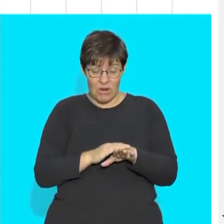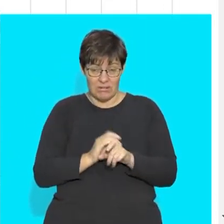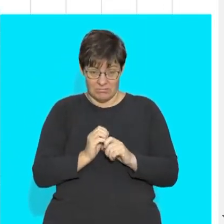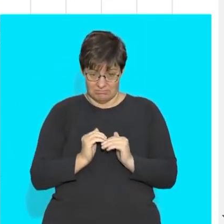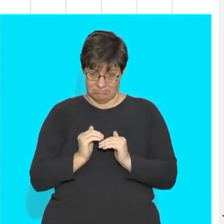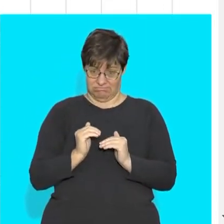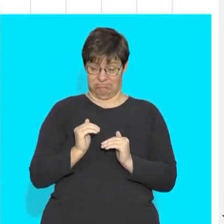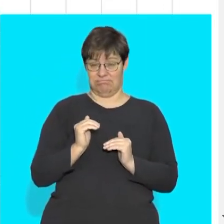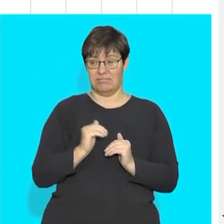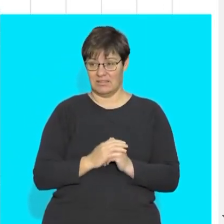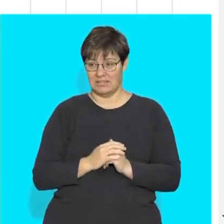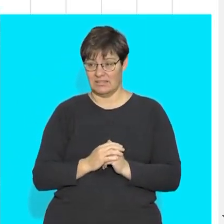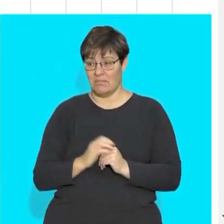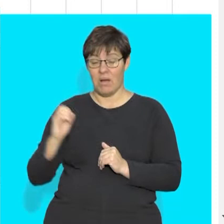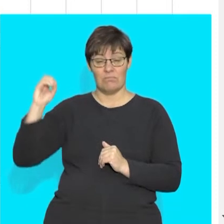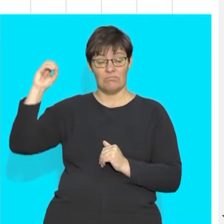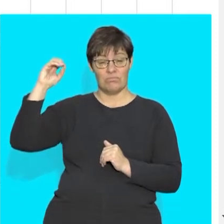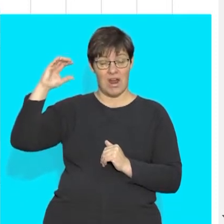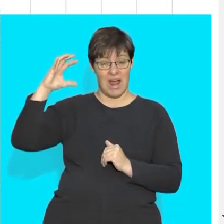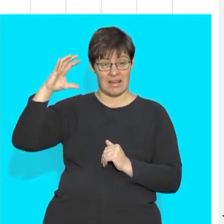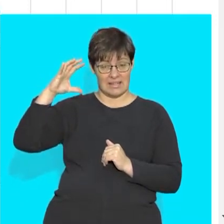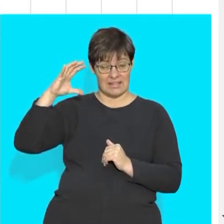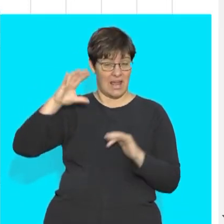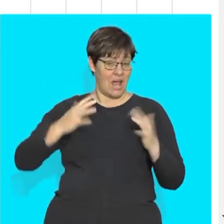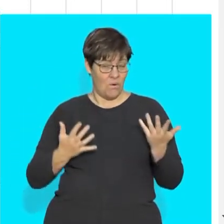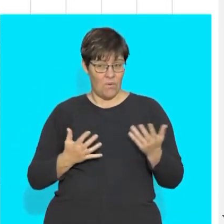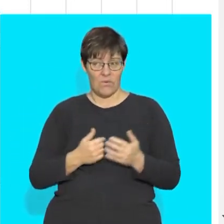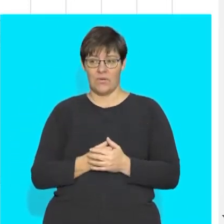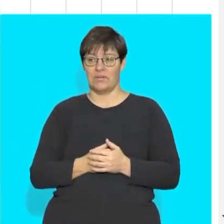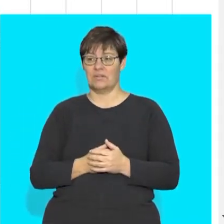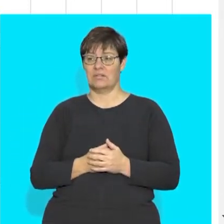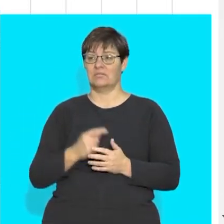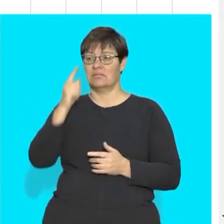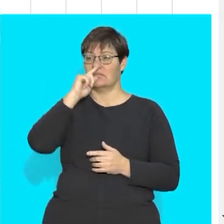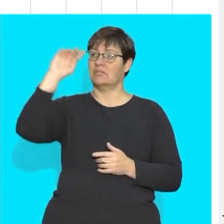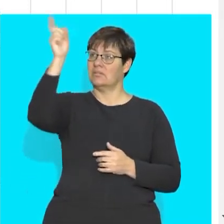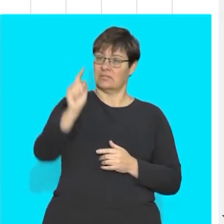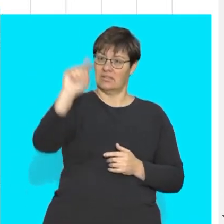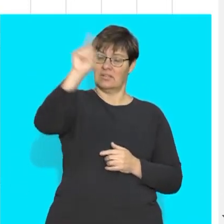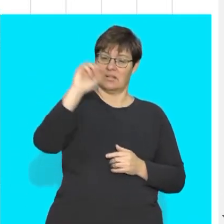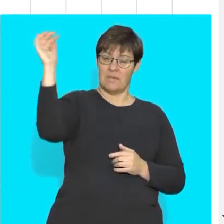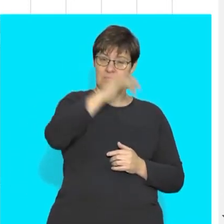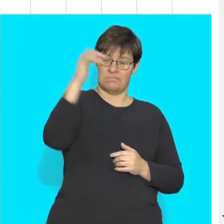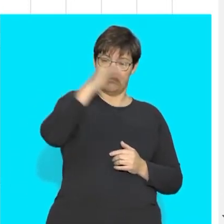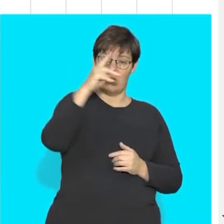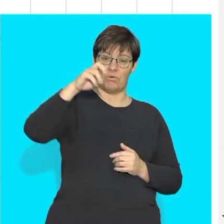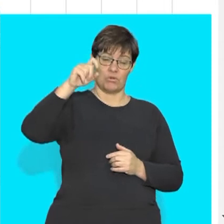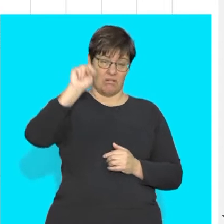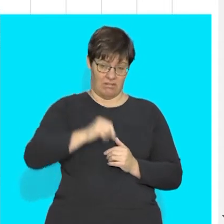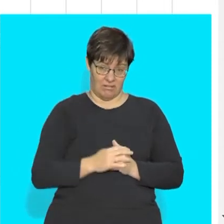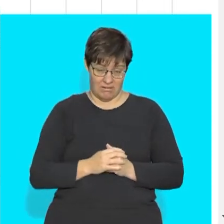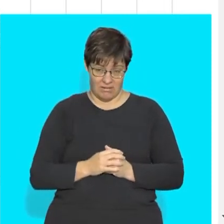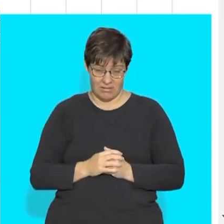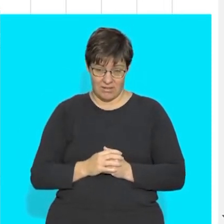bigger? I made it brighter. How am I showing that I made it brighter on the animation? By showing more